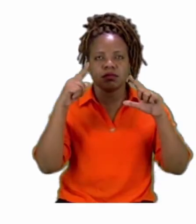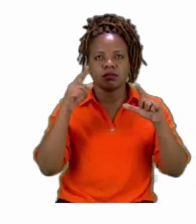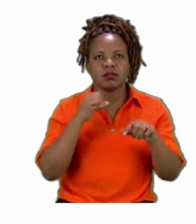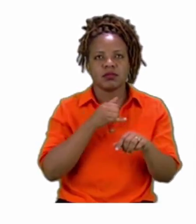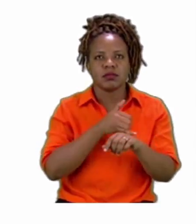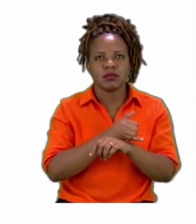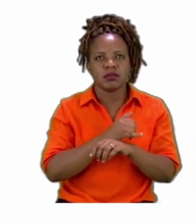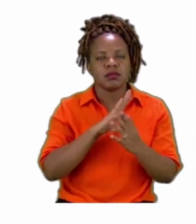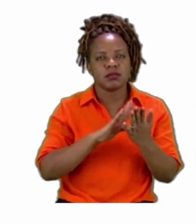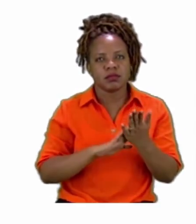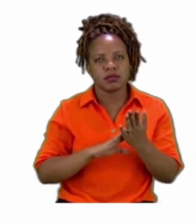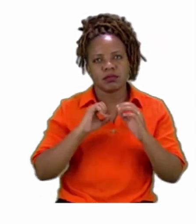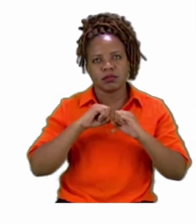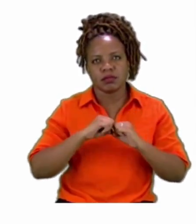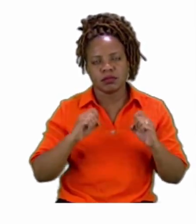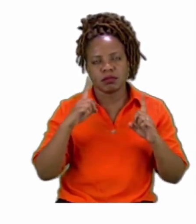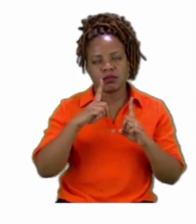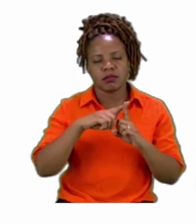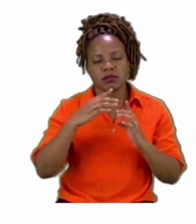and decided to go to town.